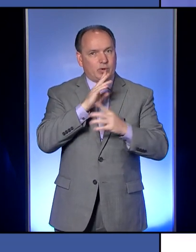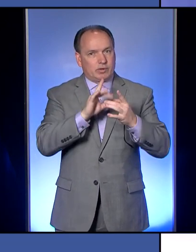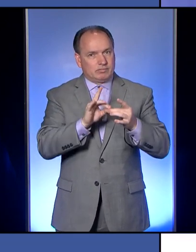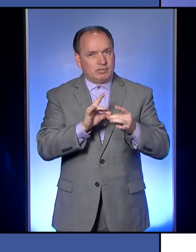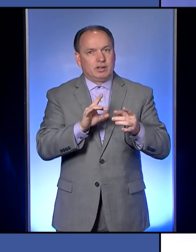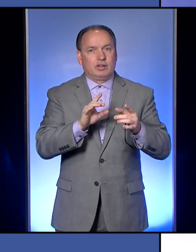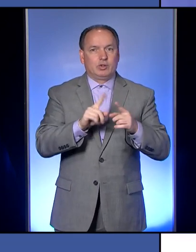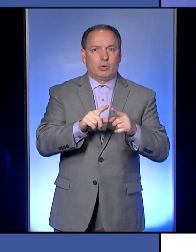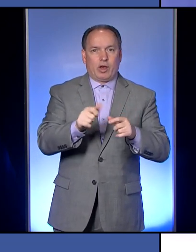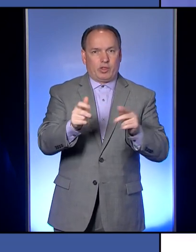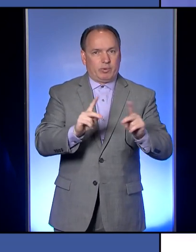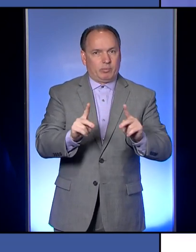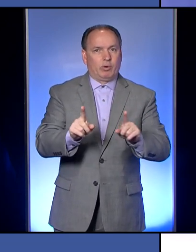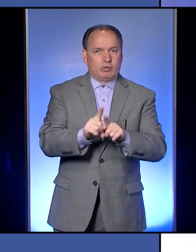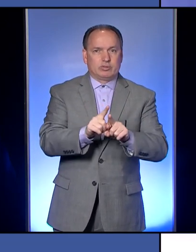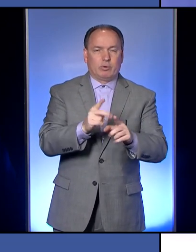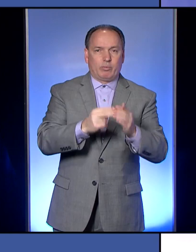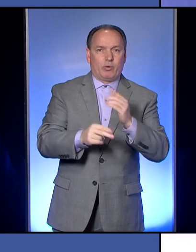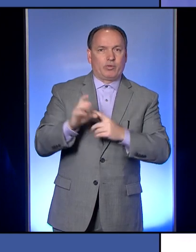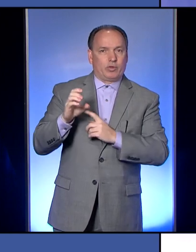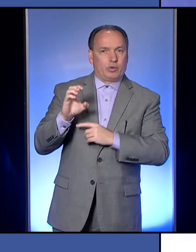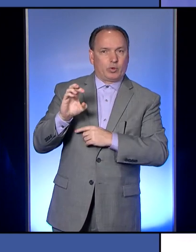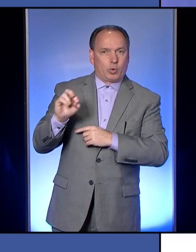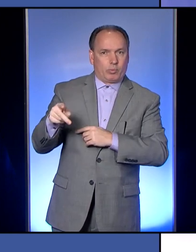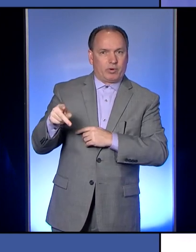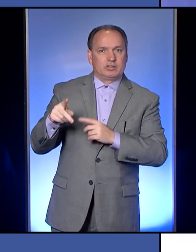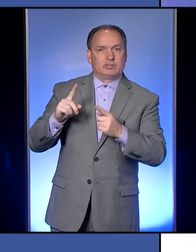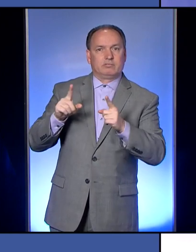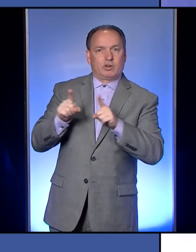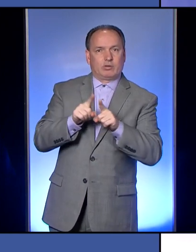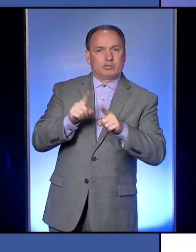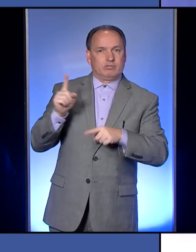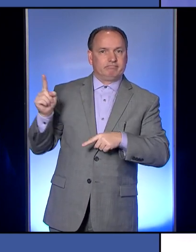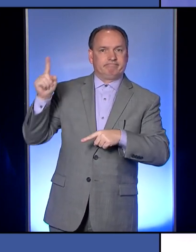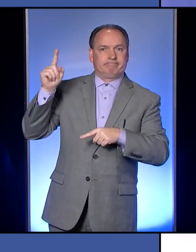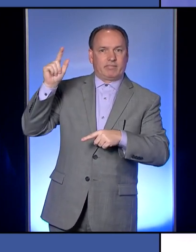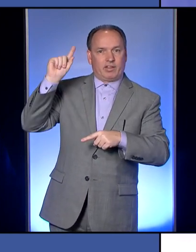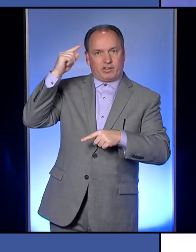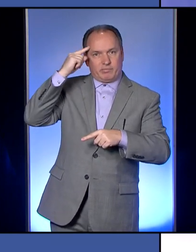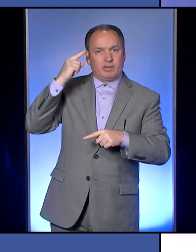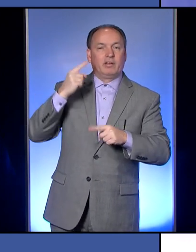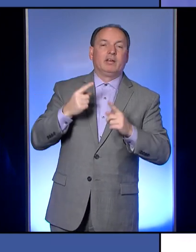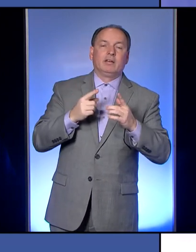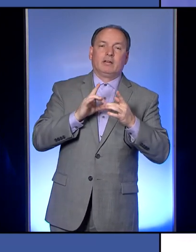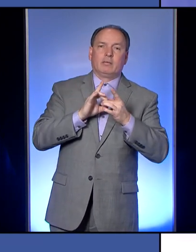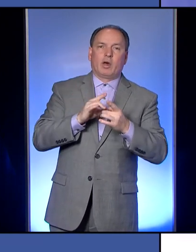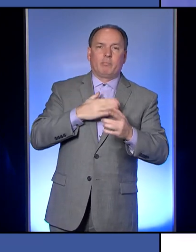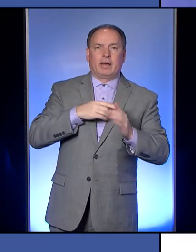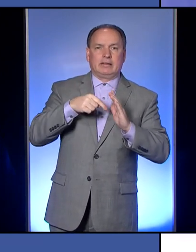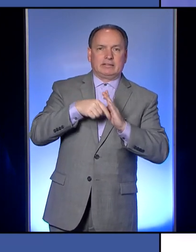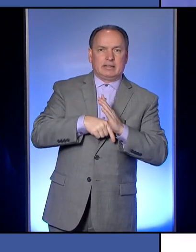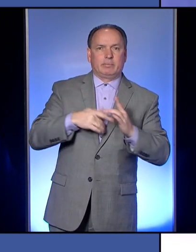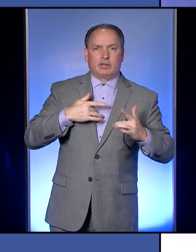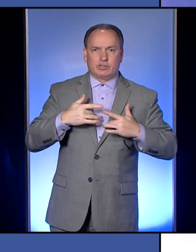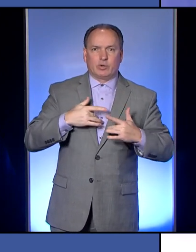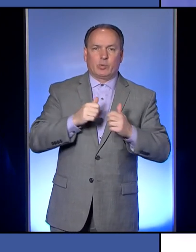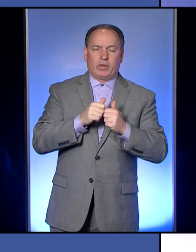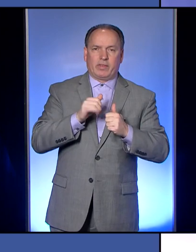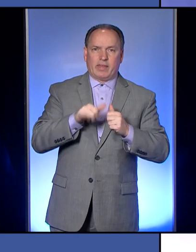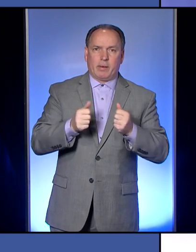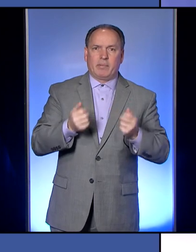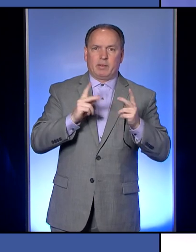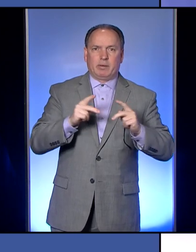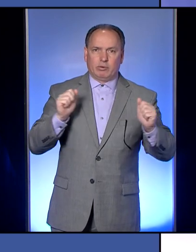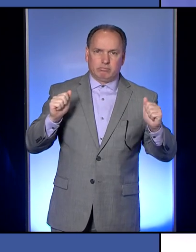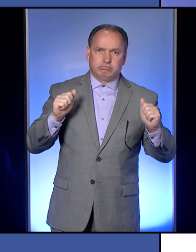people both from the corporate side and from the administration side about my deep concern with that many people being